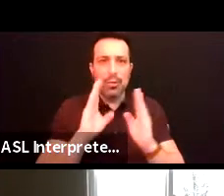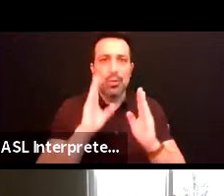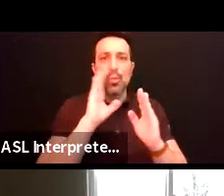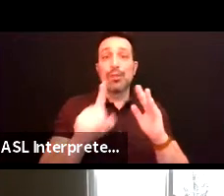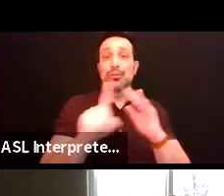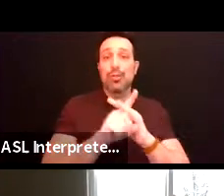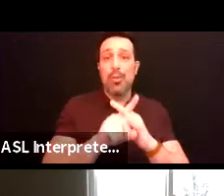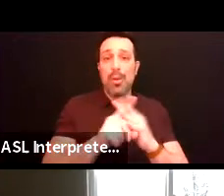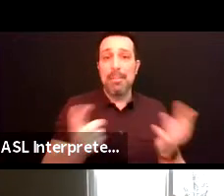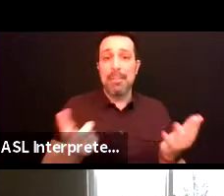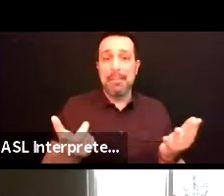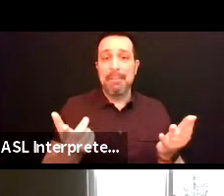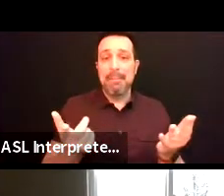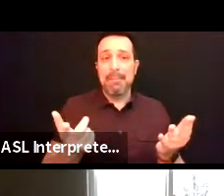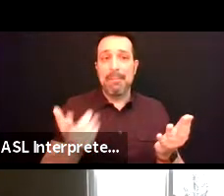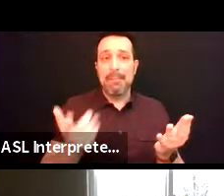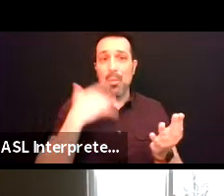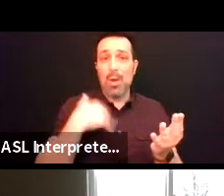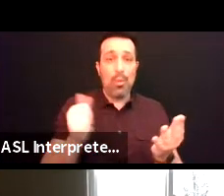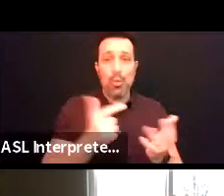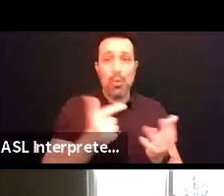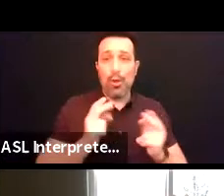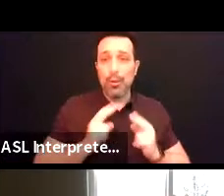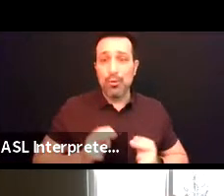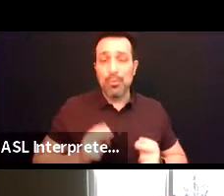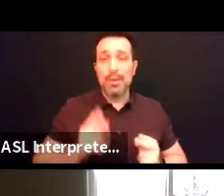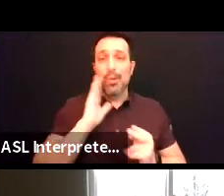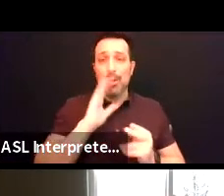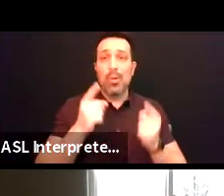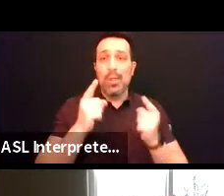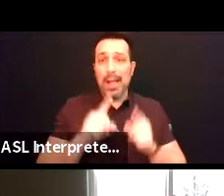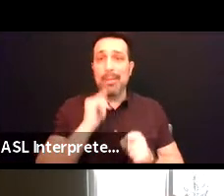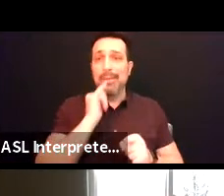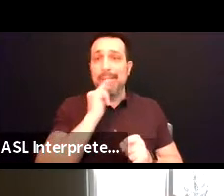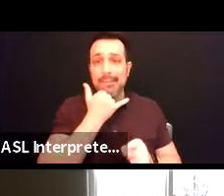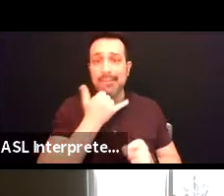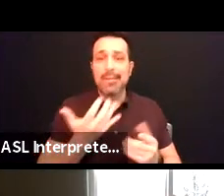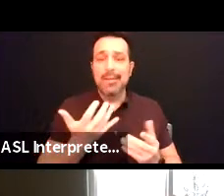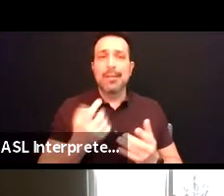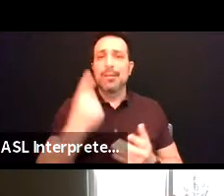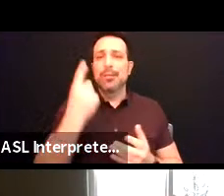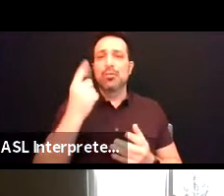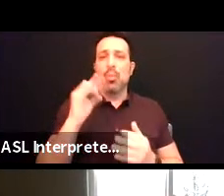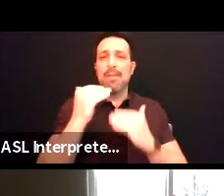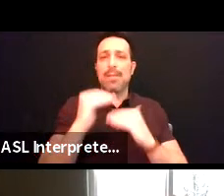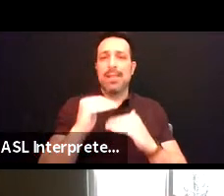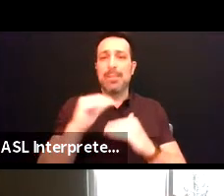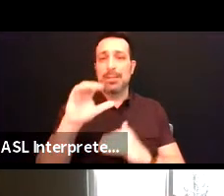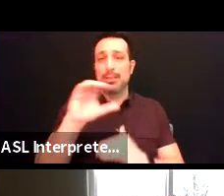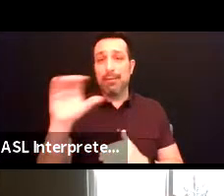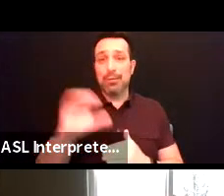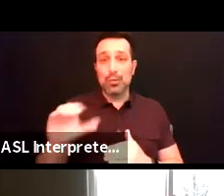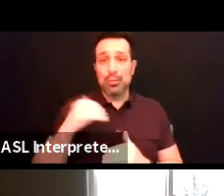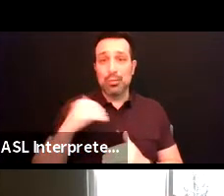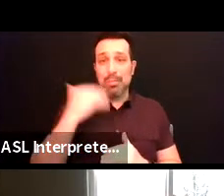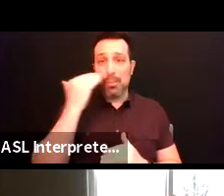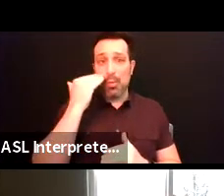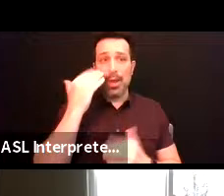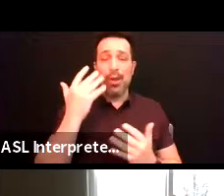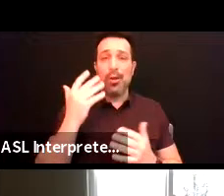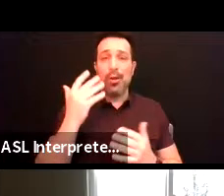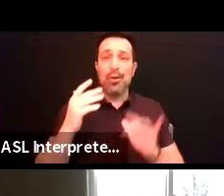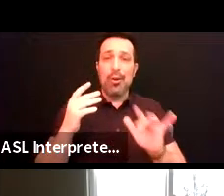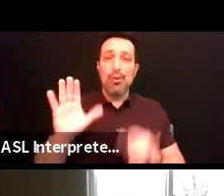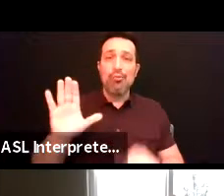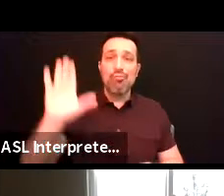up because we're all human and it's going to happen. And so one of the limits of Zoom that I'm aware of is like the whole like raised